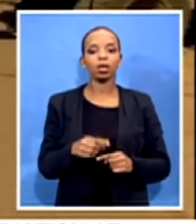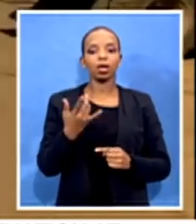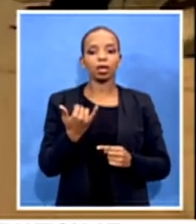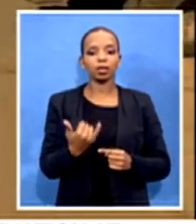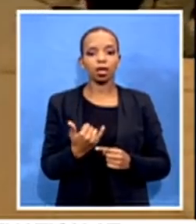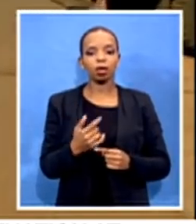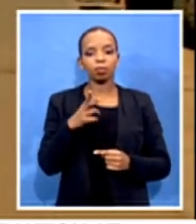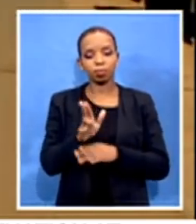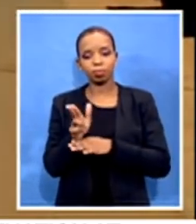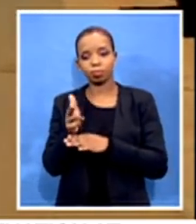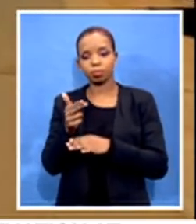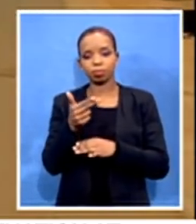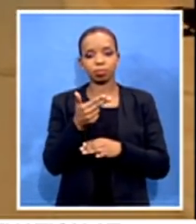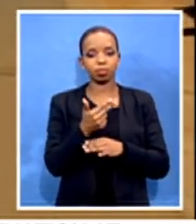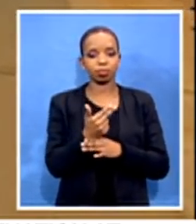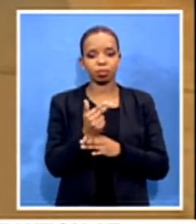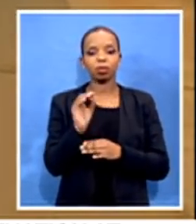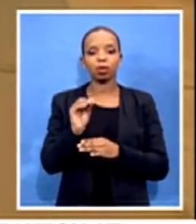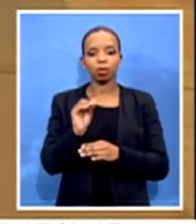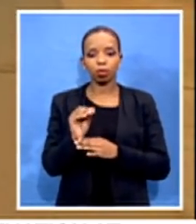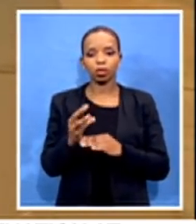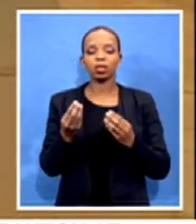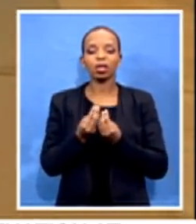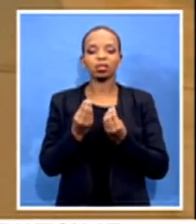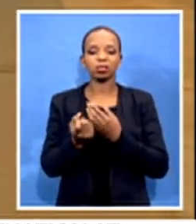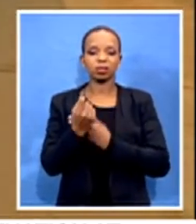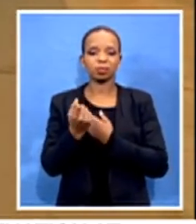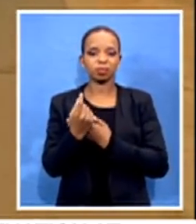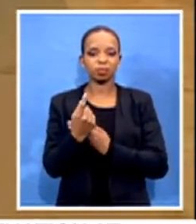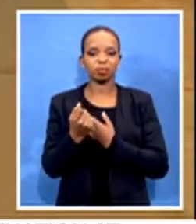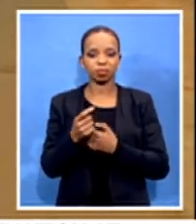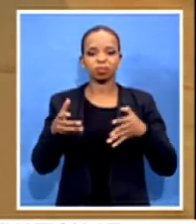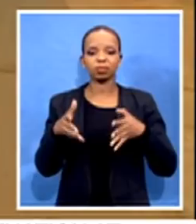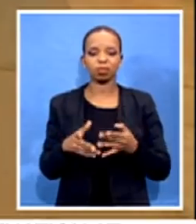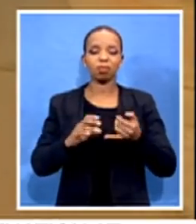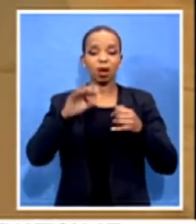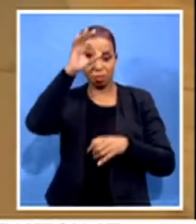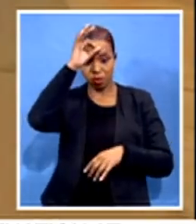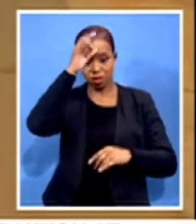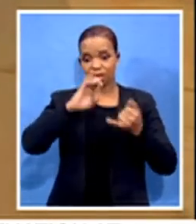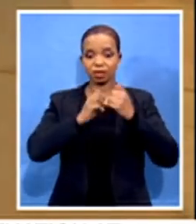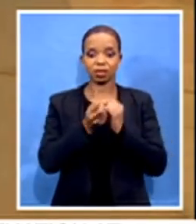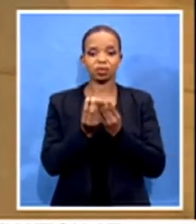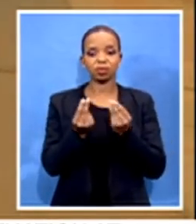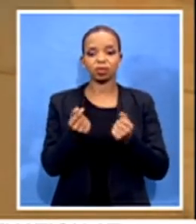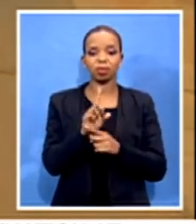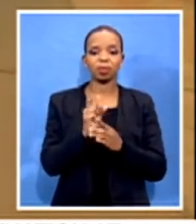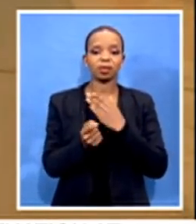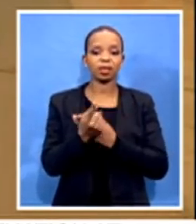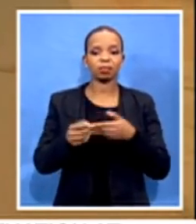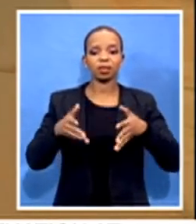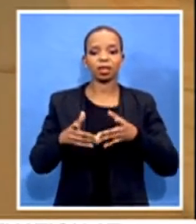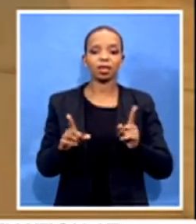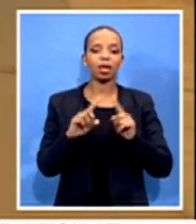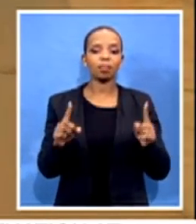out. There's a bit of commotion, all commotion. There's movement behind camera as well, I think, as police try to sort out what is happening down here. But we'll keep